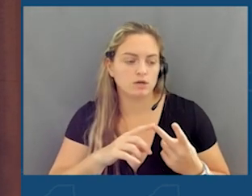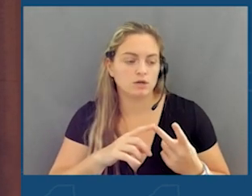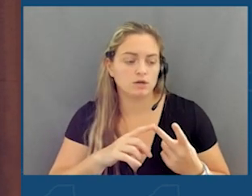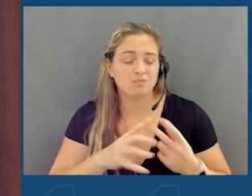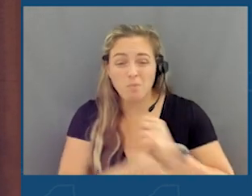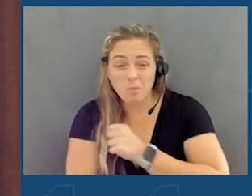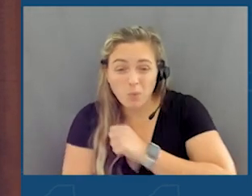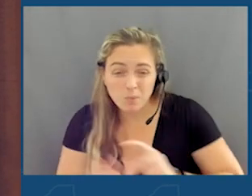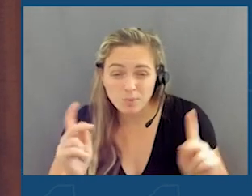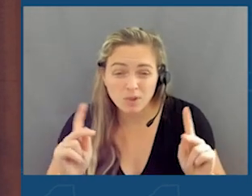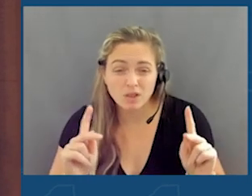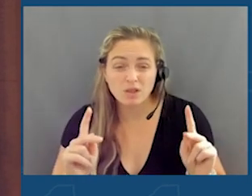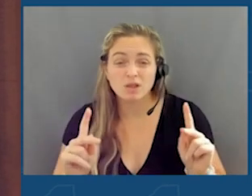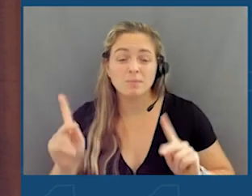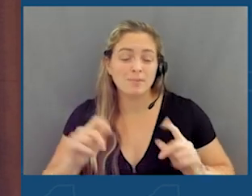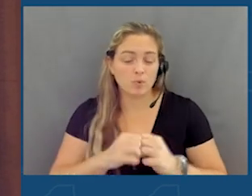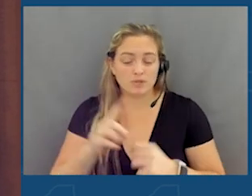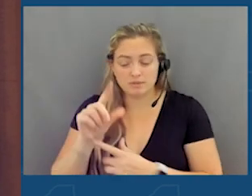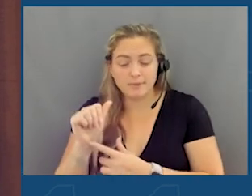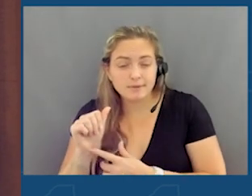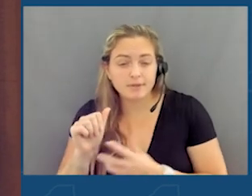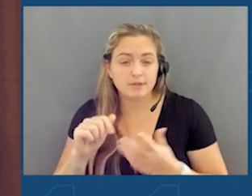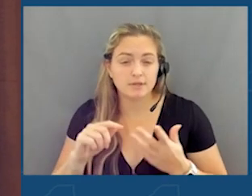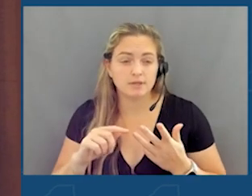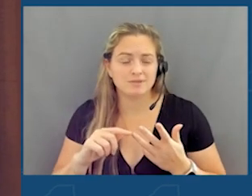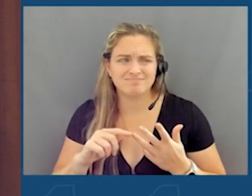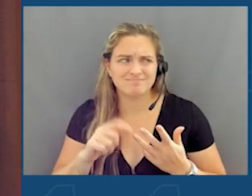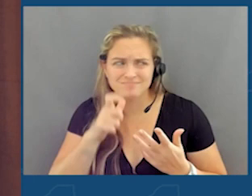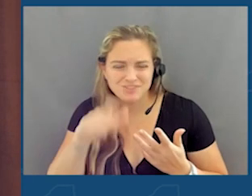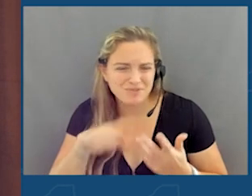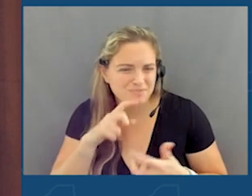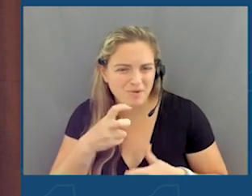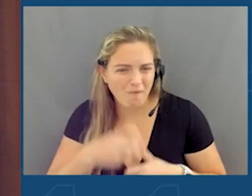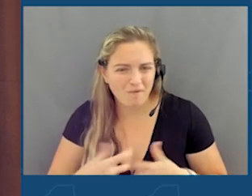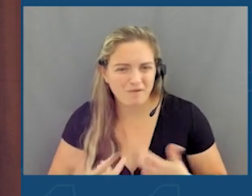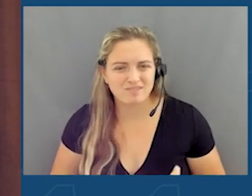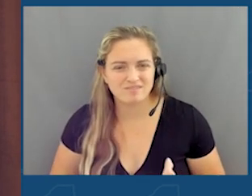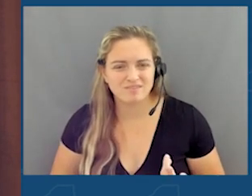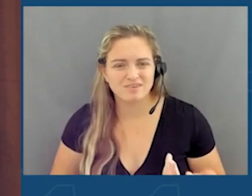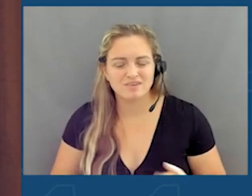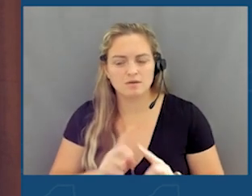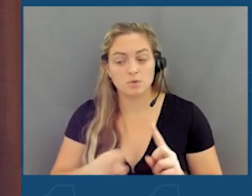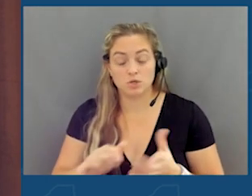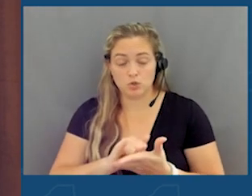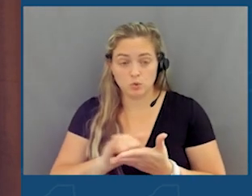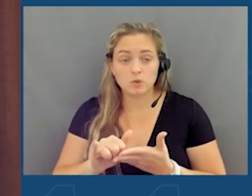people, people with disabilities. It shouldn't be so hard. And in New York,